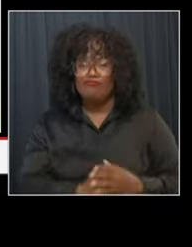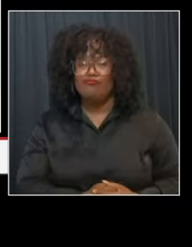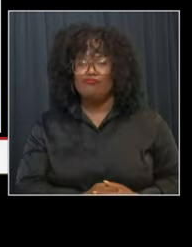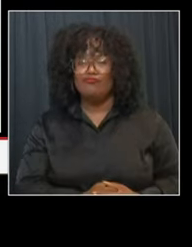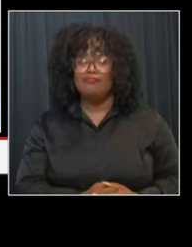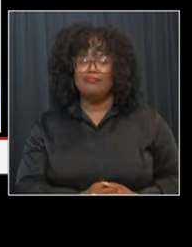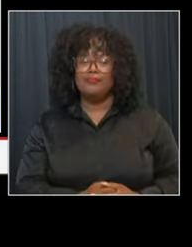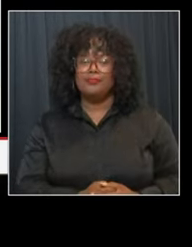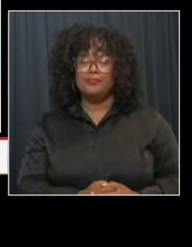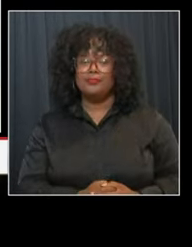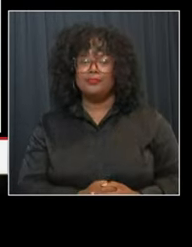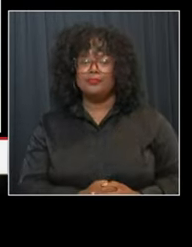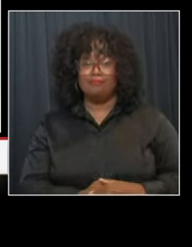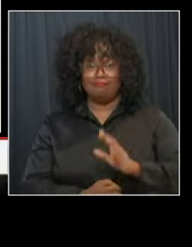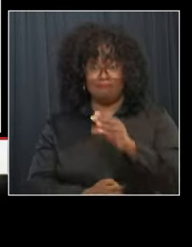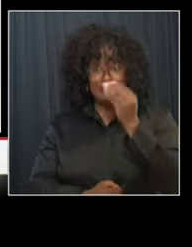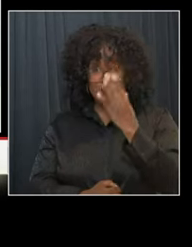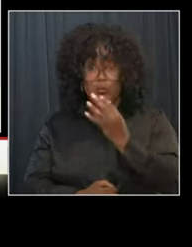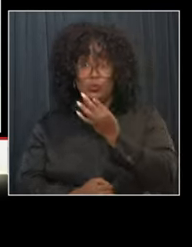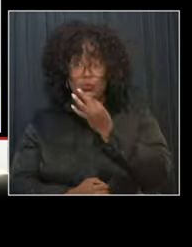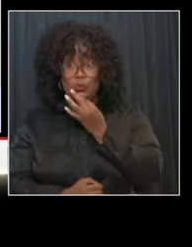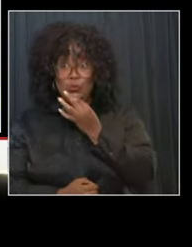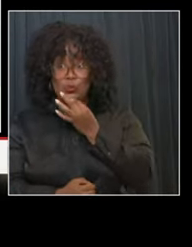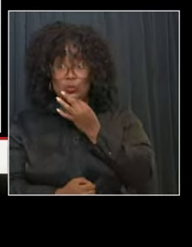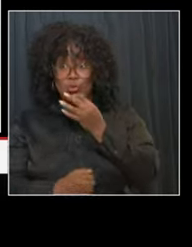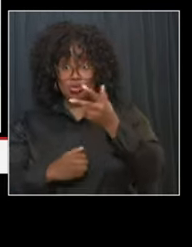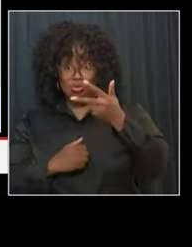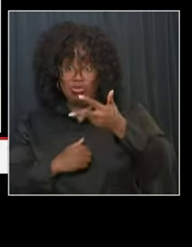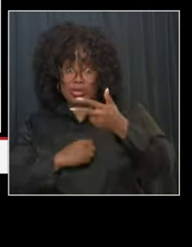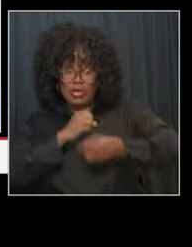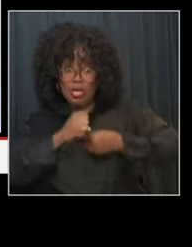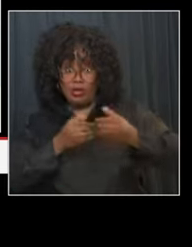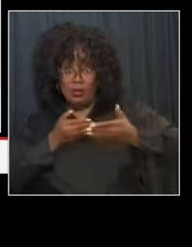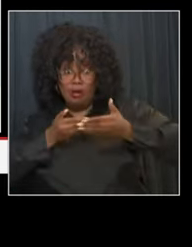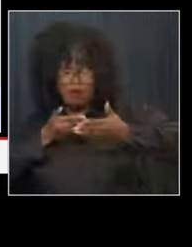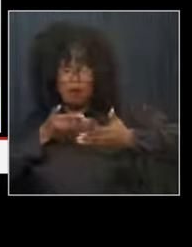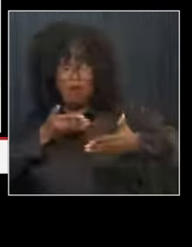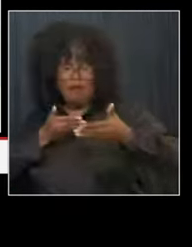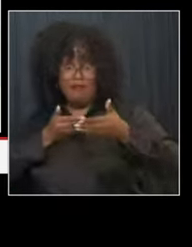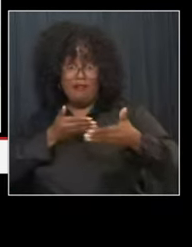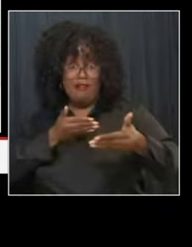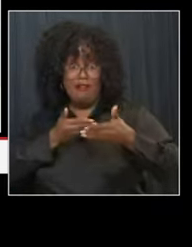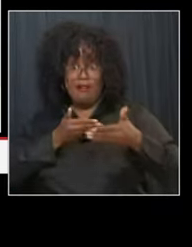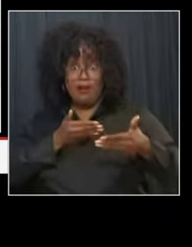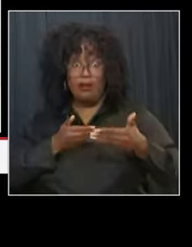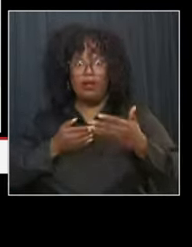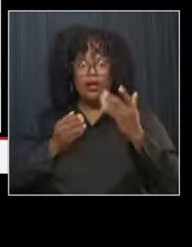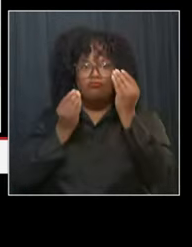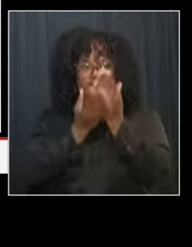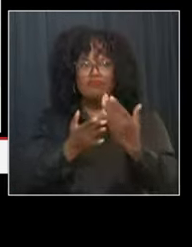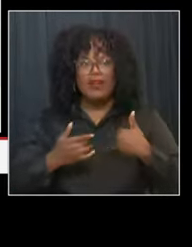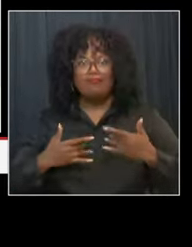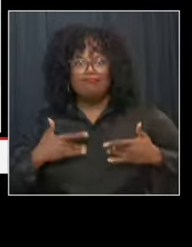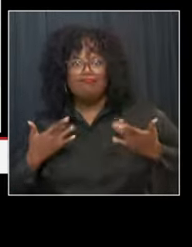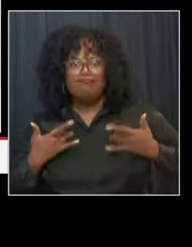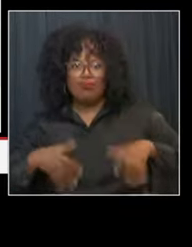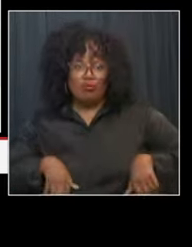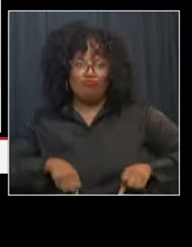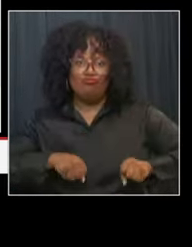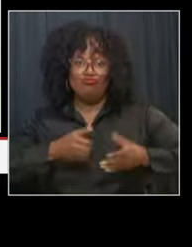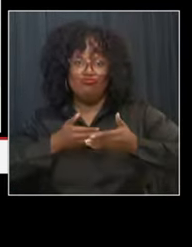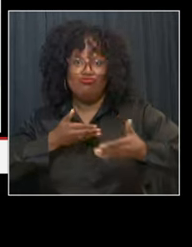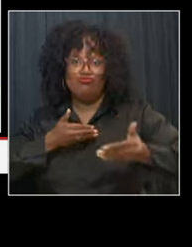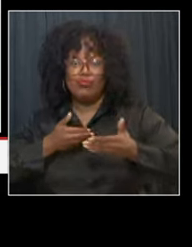consecutive years of national and international events, with World Pride actually just having kicked off for this year in 25.